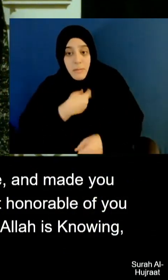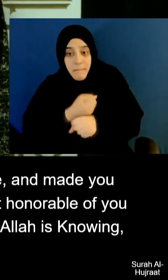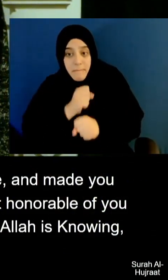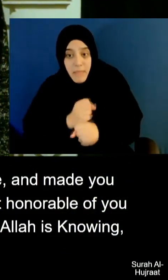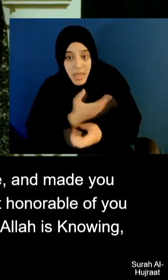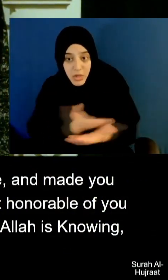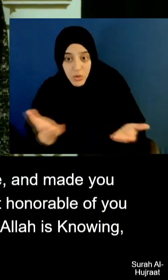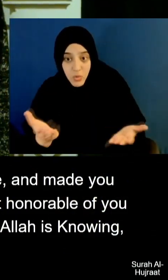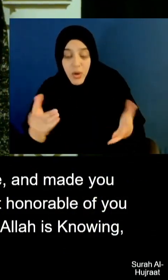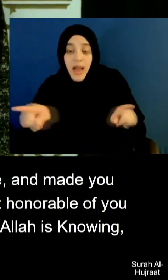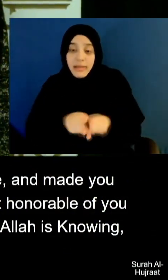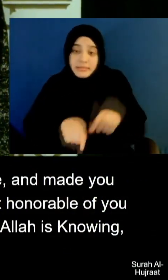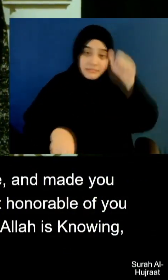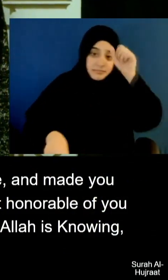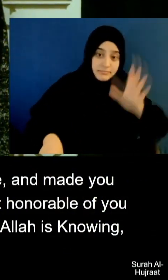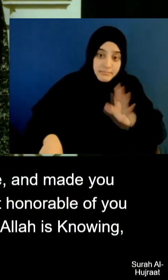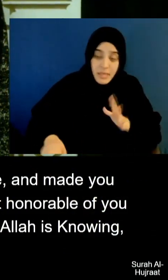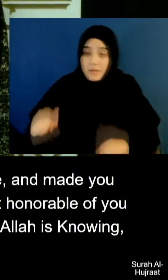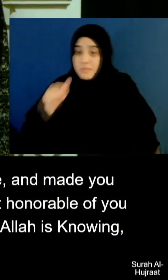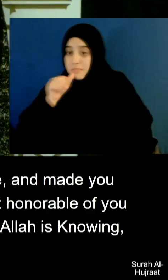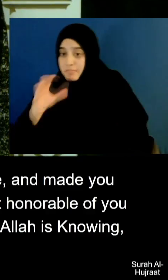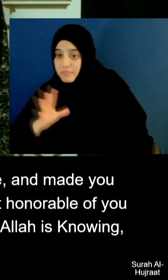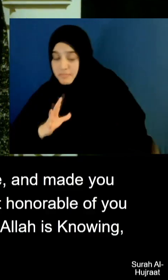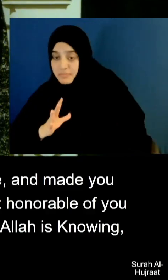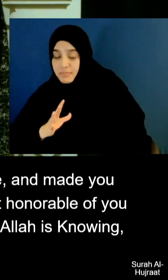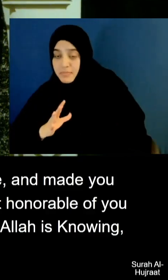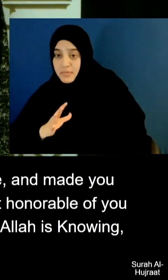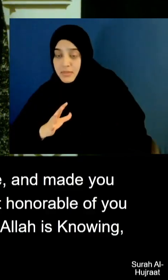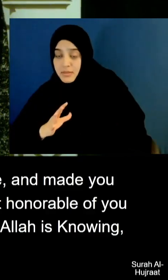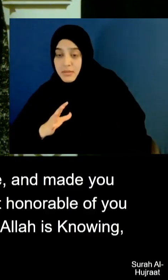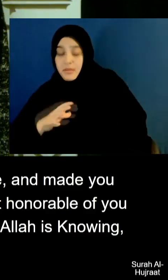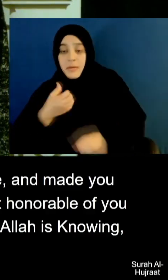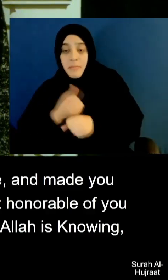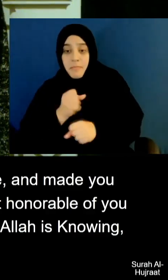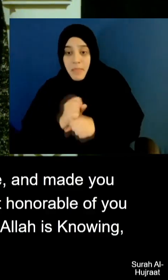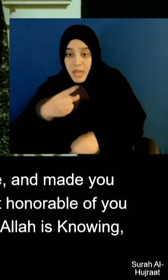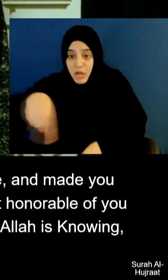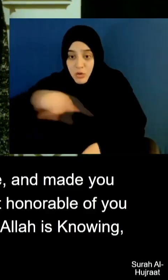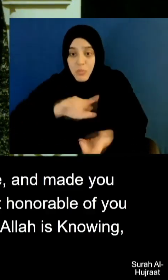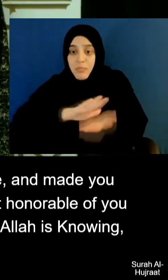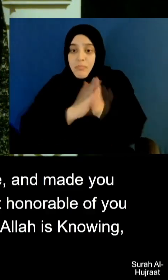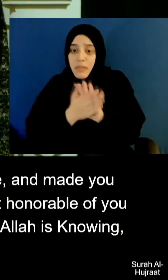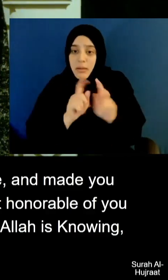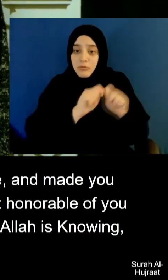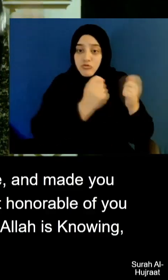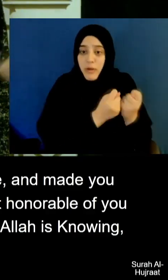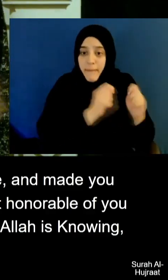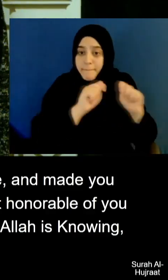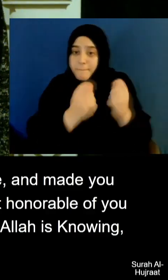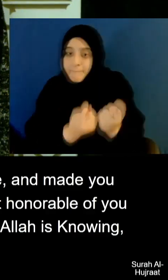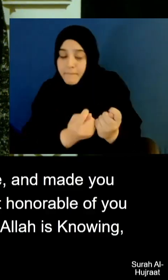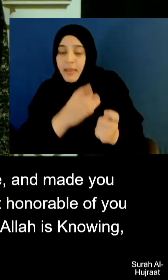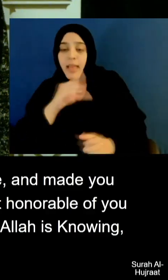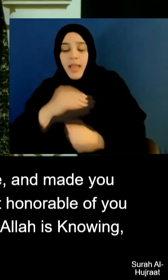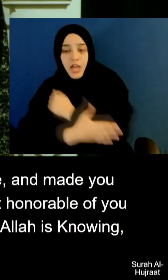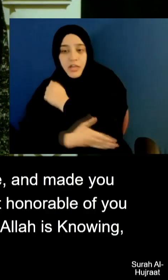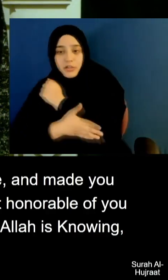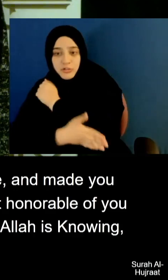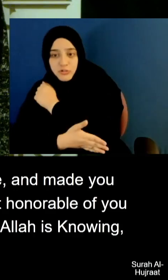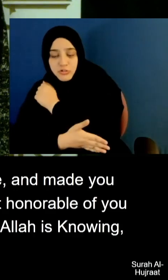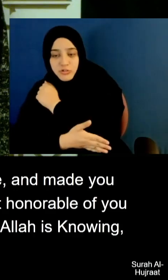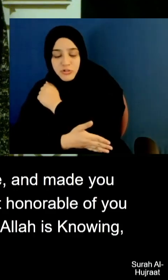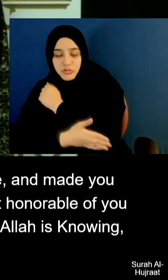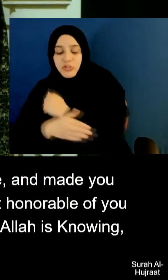Wa ja'alnakum shu'uban wa qaba'ila. We made you tribes and nations, tribal identity, national identity.